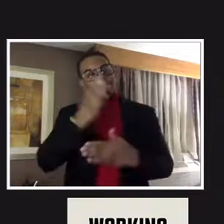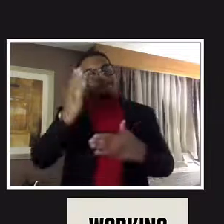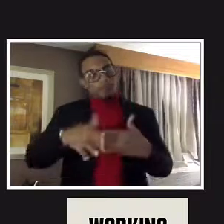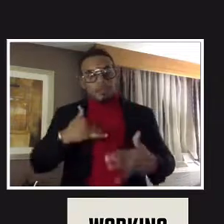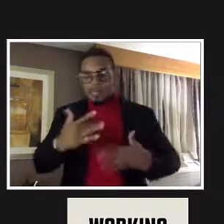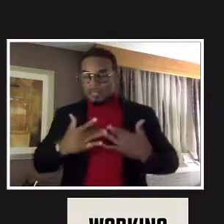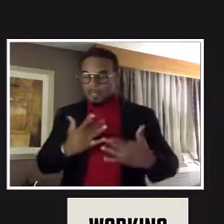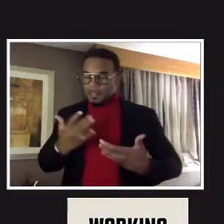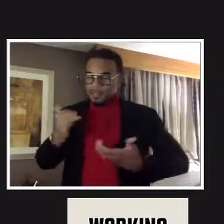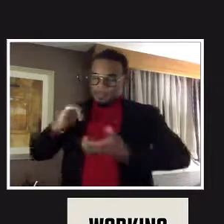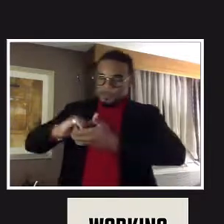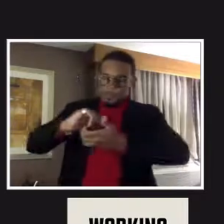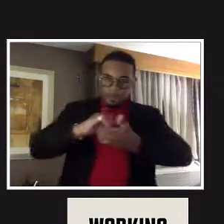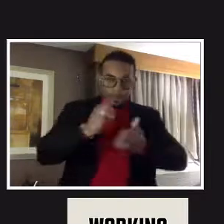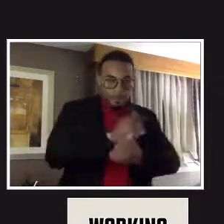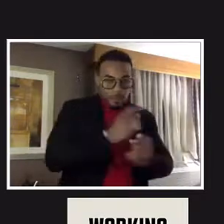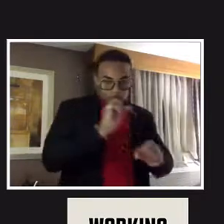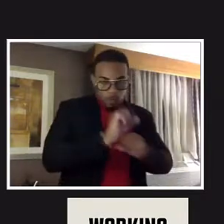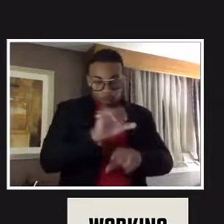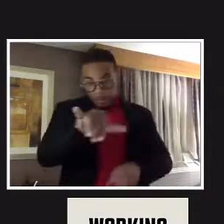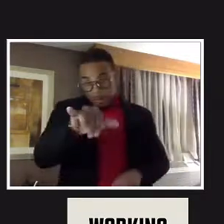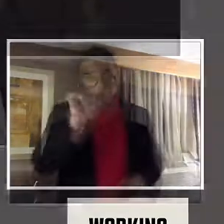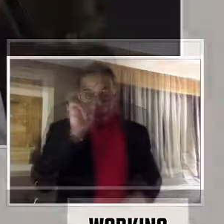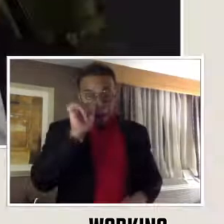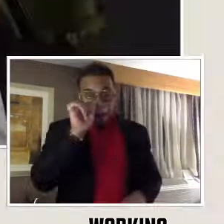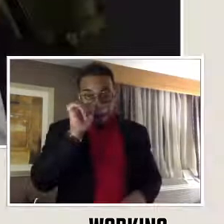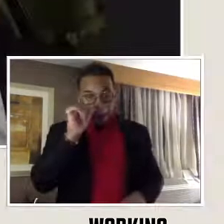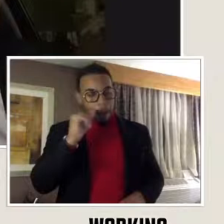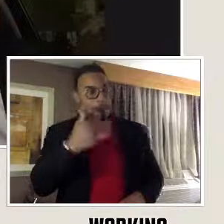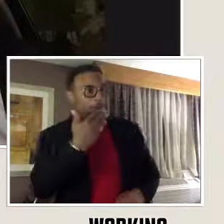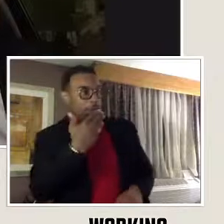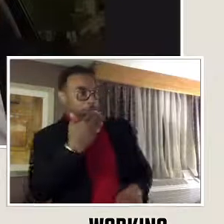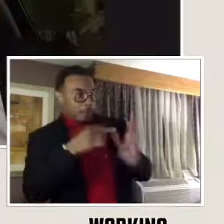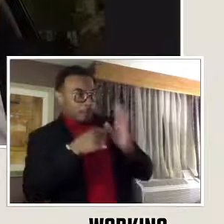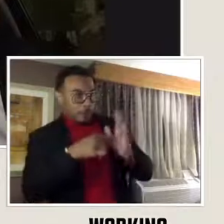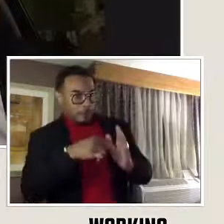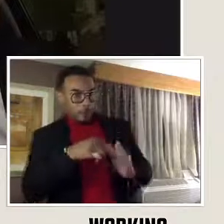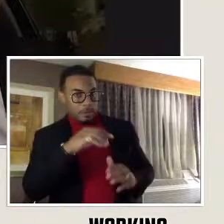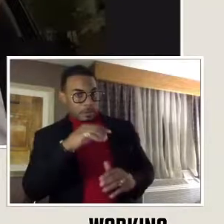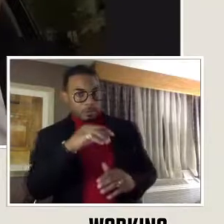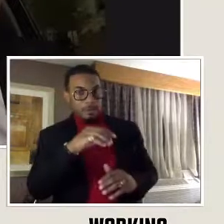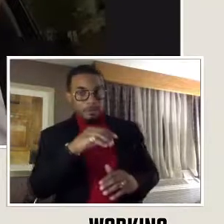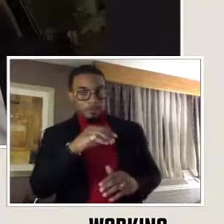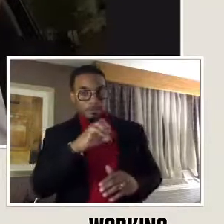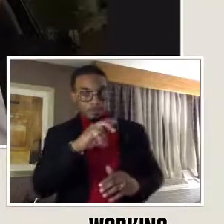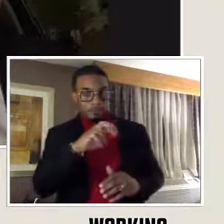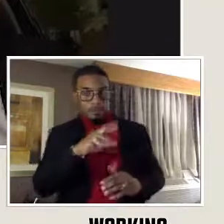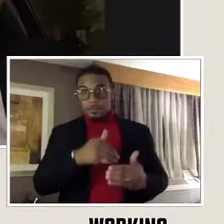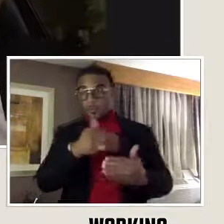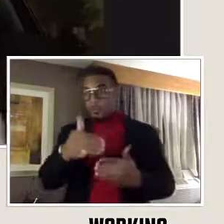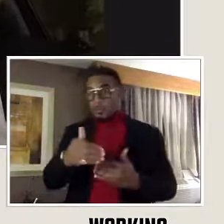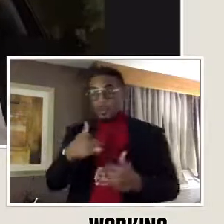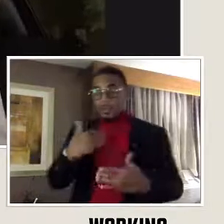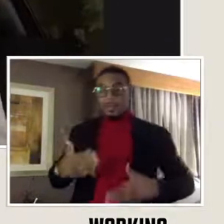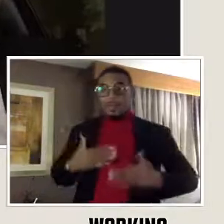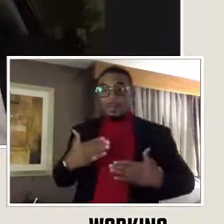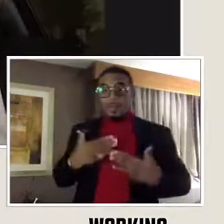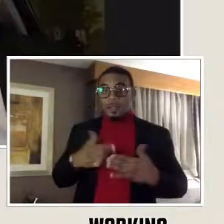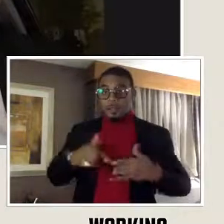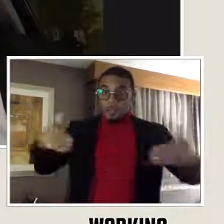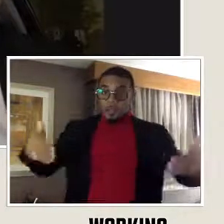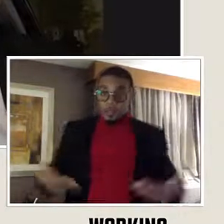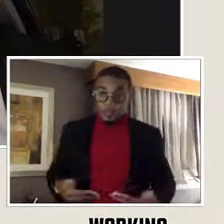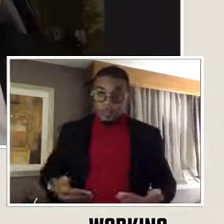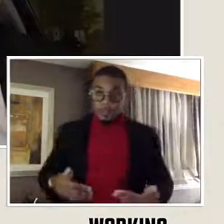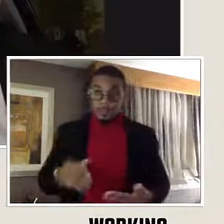excited to partner with everyone to work on that. Thank you, Representative Khanna. And next, I'm so grateful to